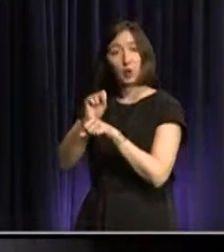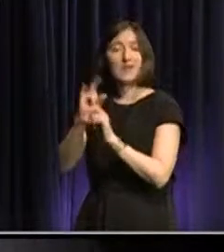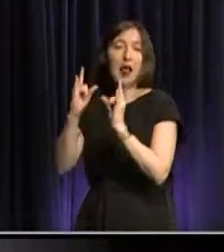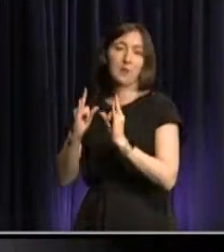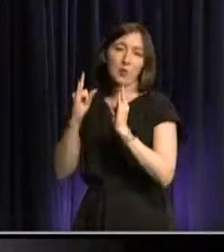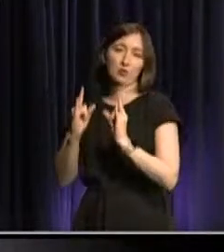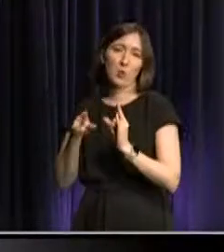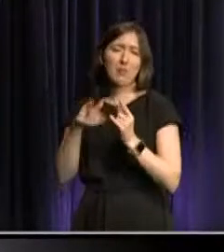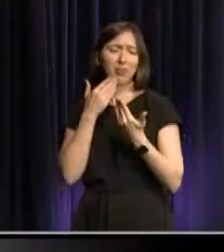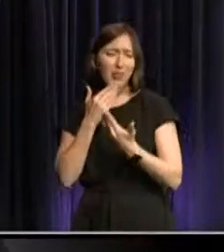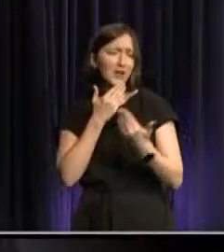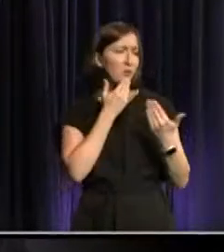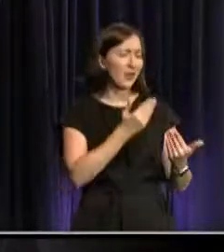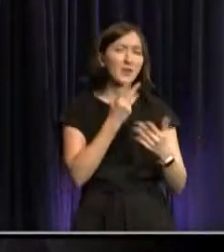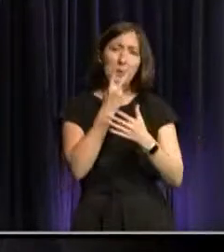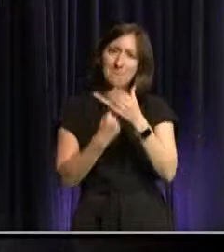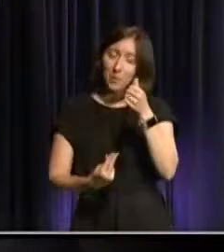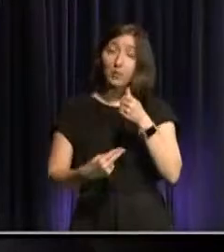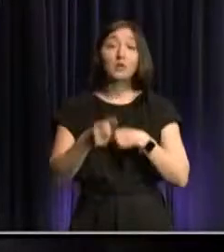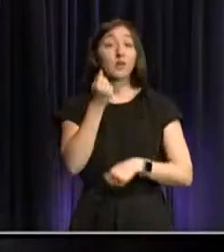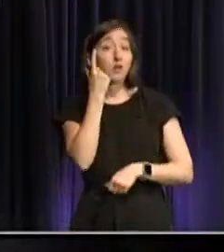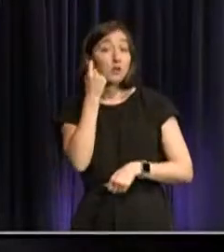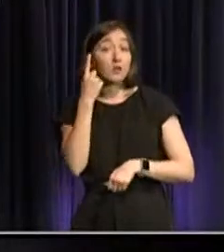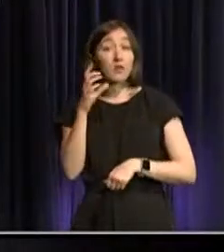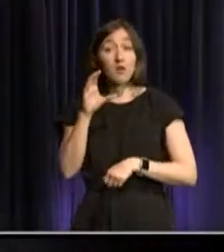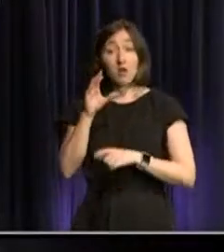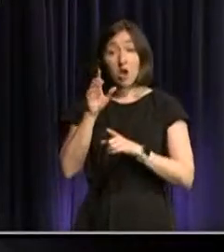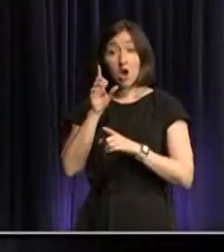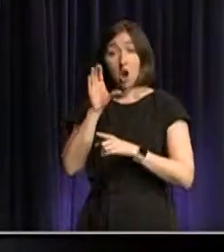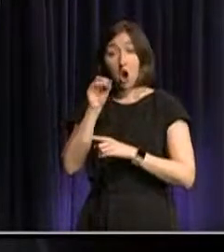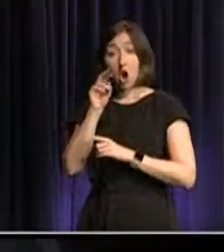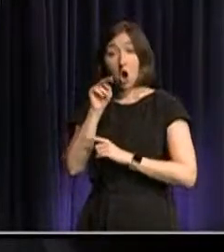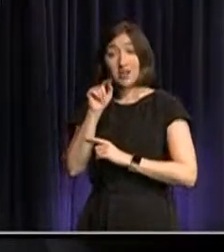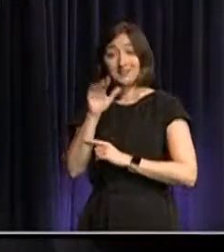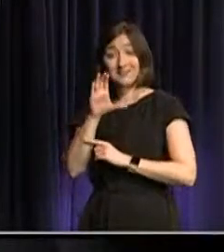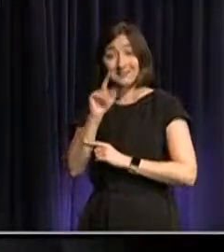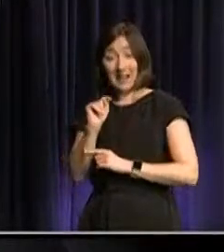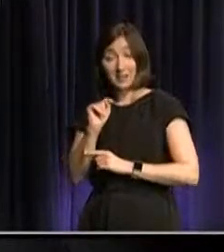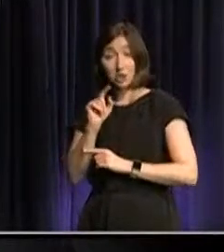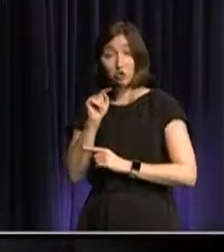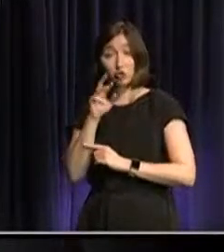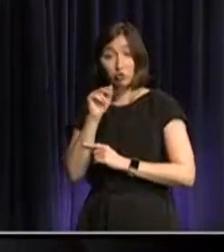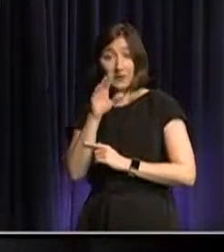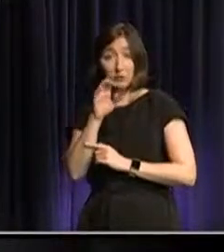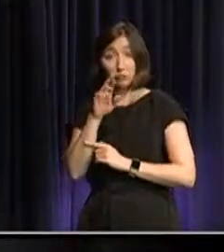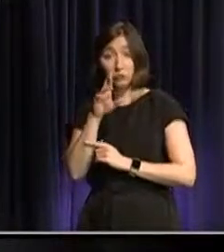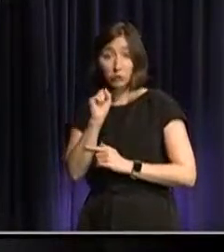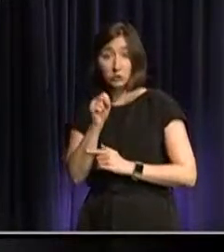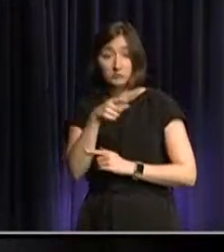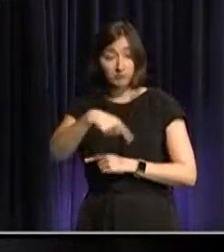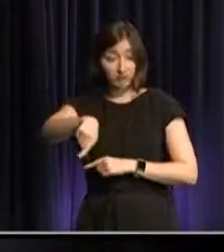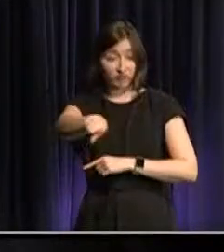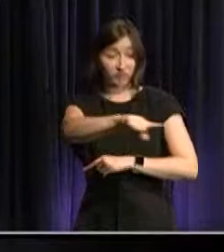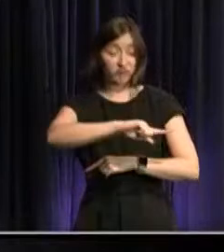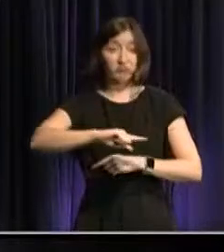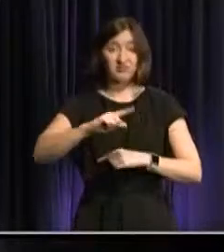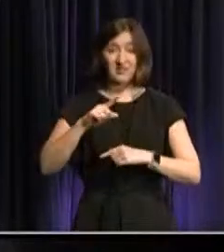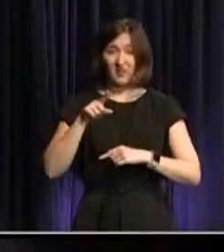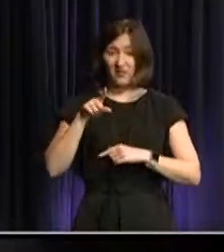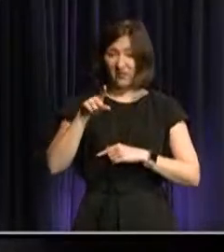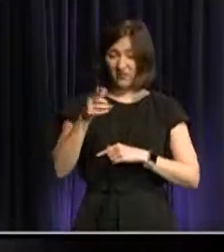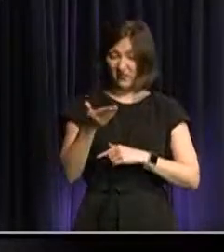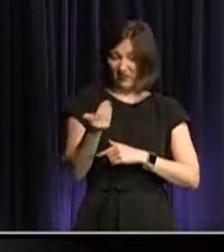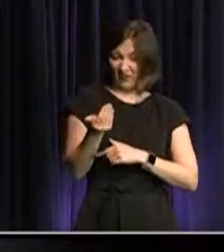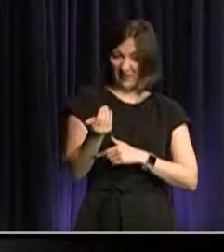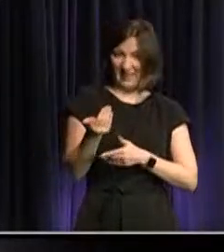contact tracers, they did hit an important milestone this week. 50,000 cases have been investigated by the